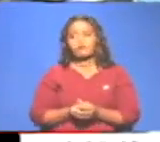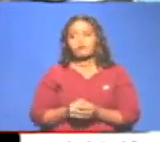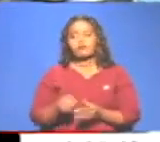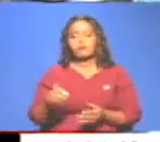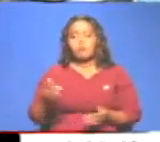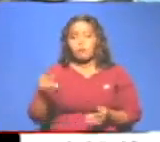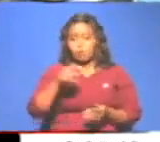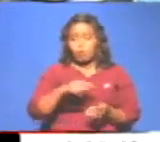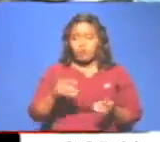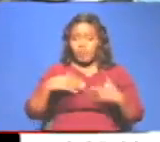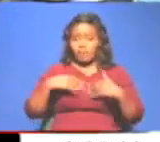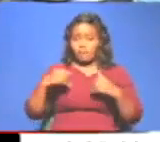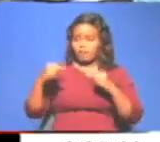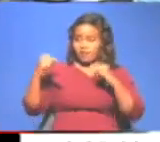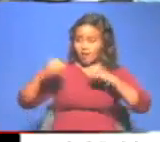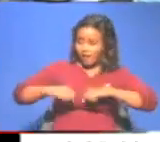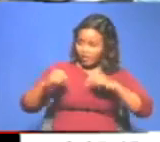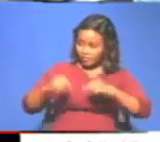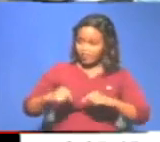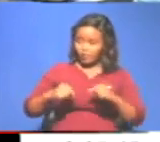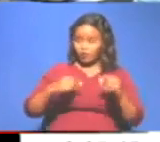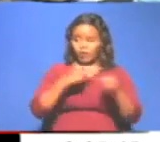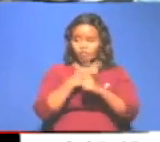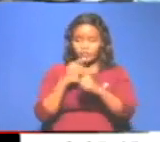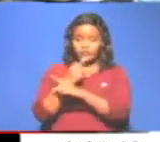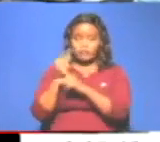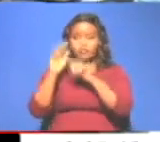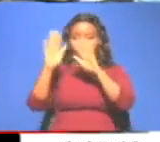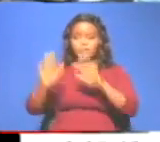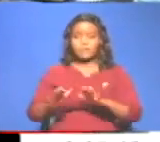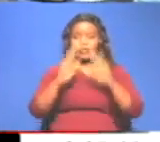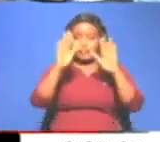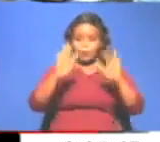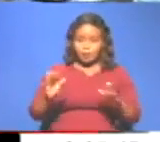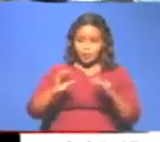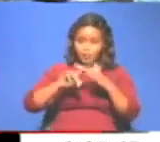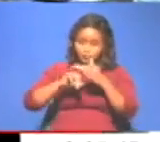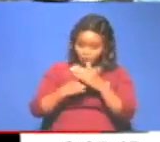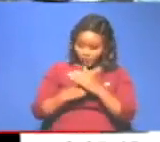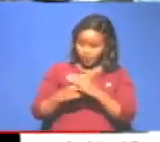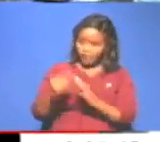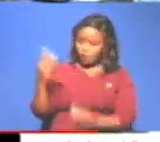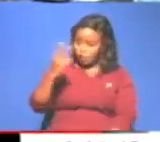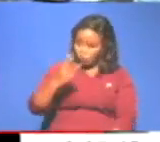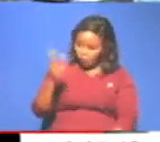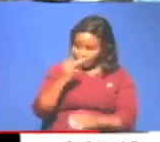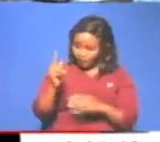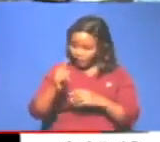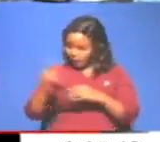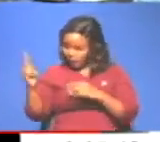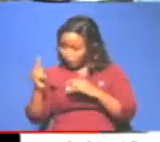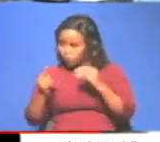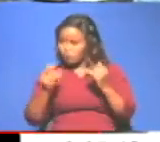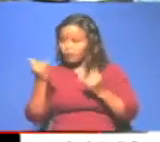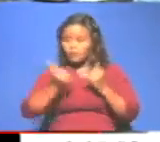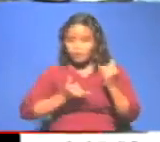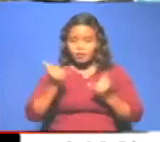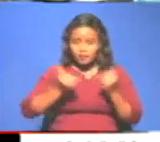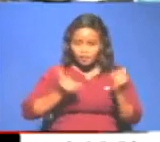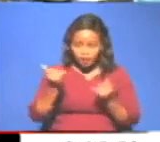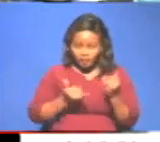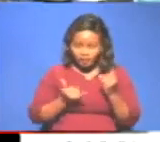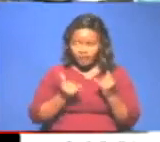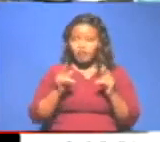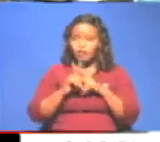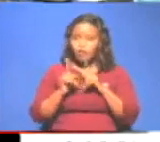agreed on a series of rallies beginning Wednesday through Saturday, and you will see